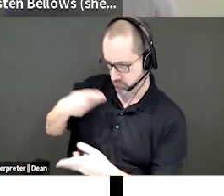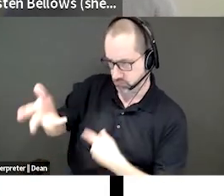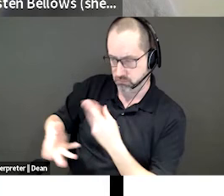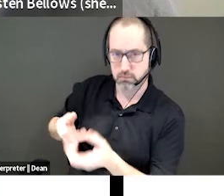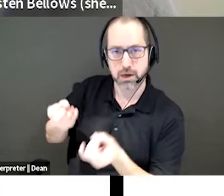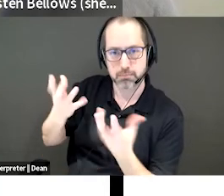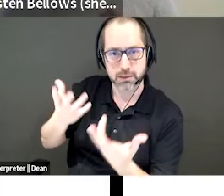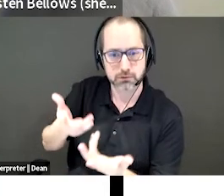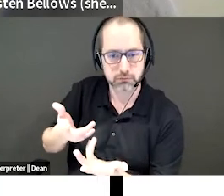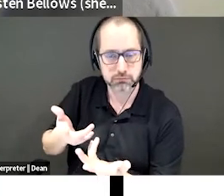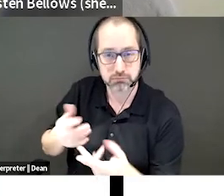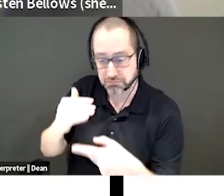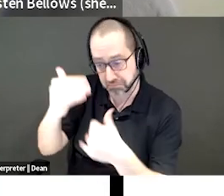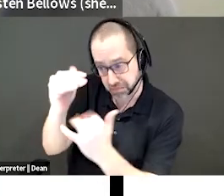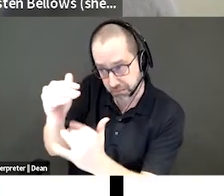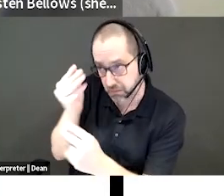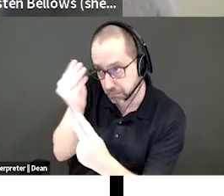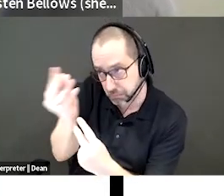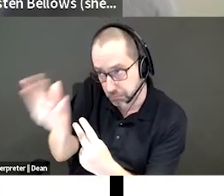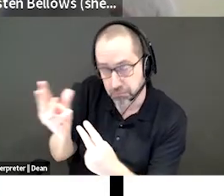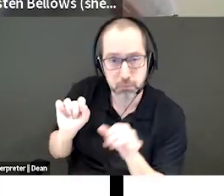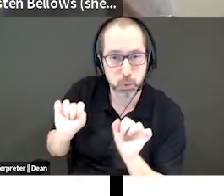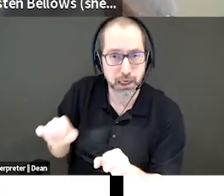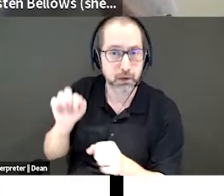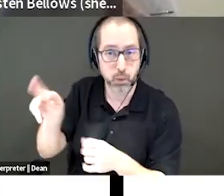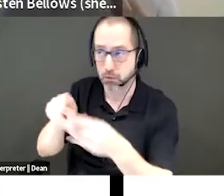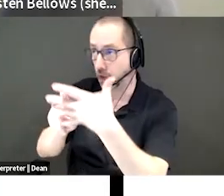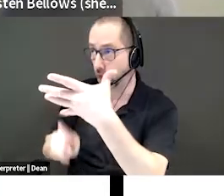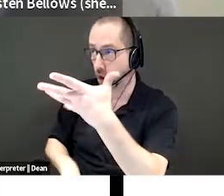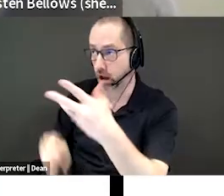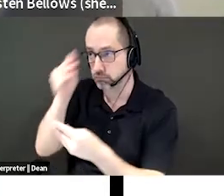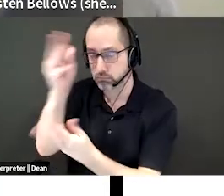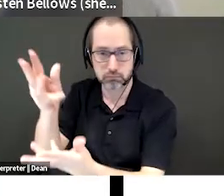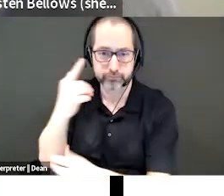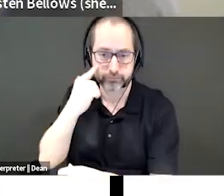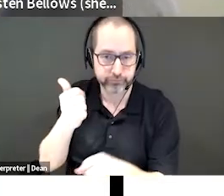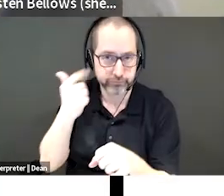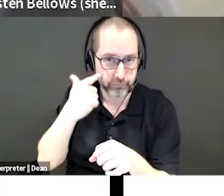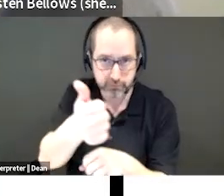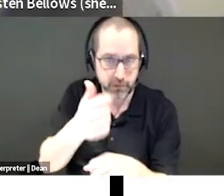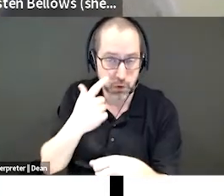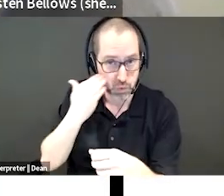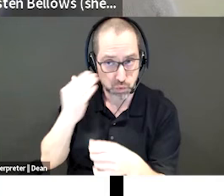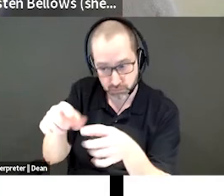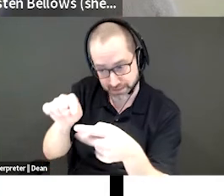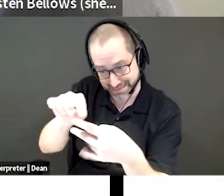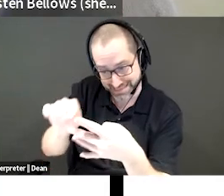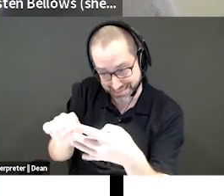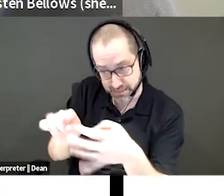up to you. You know what's relevant. You know what's not relevant. So